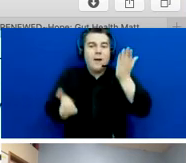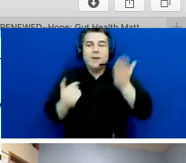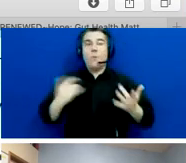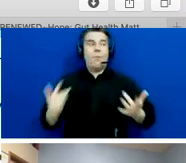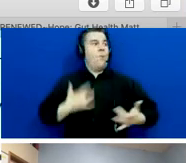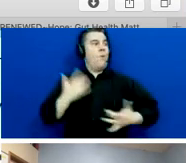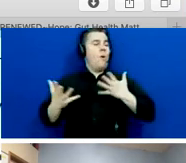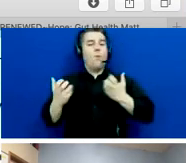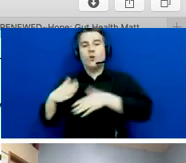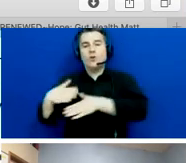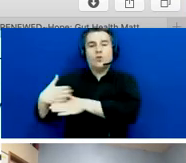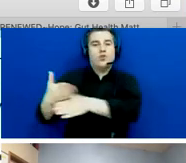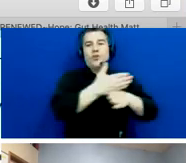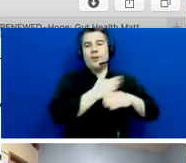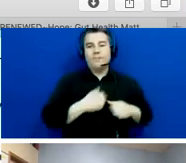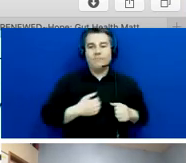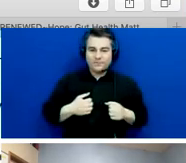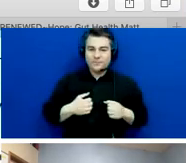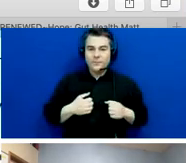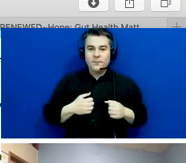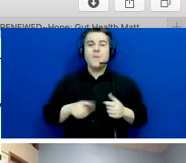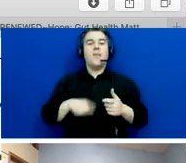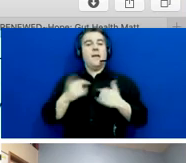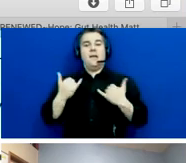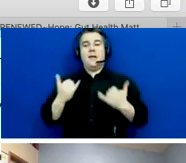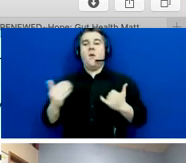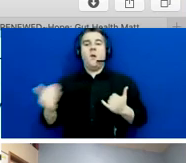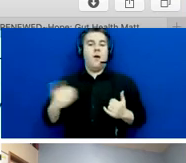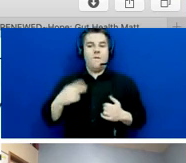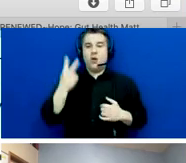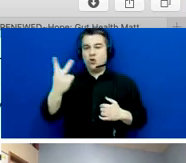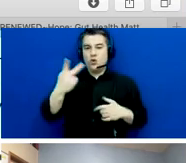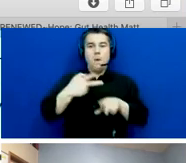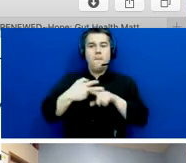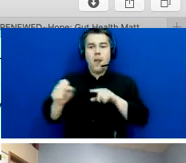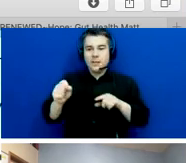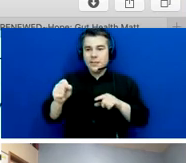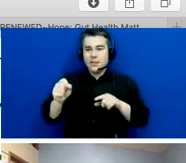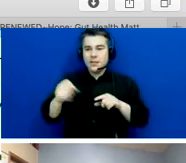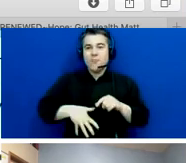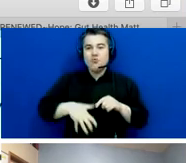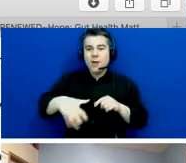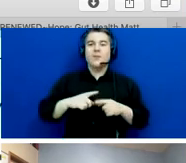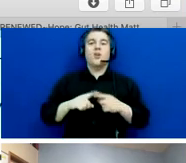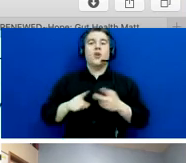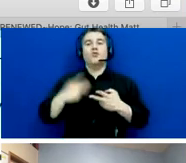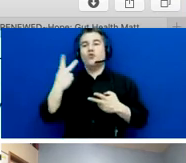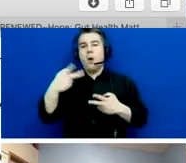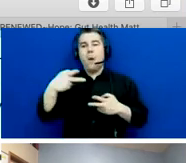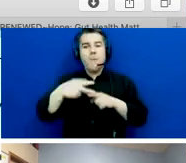knew. And then I've now had 2 Plexus pregnancies, 2 Plexus postpartum times that have